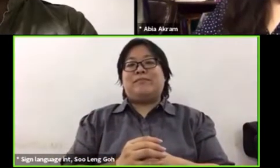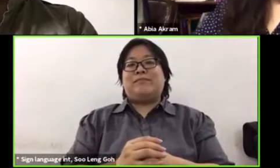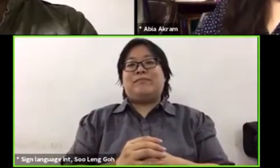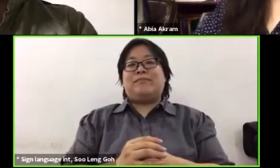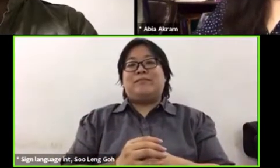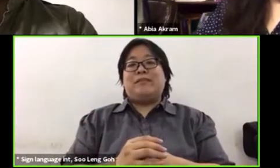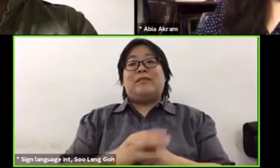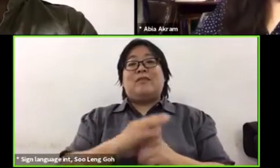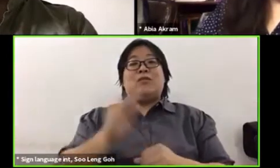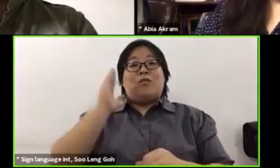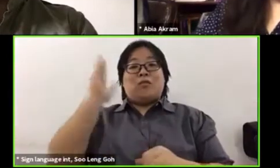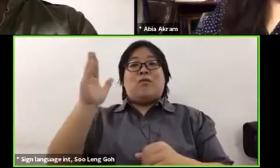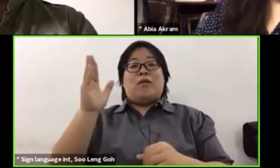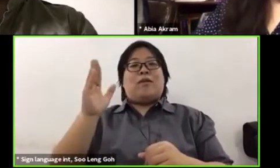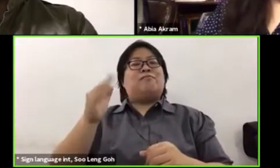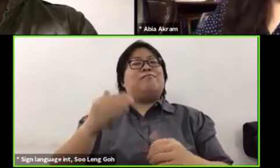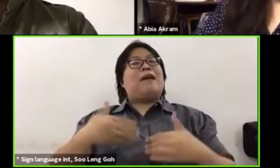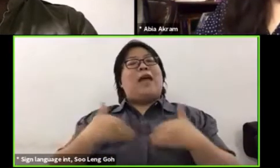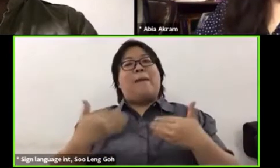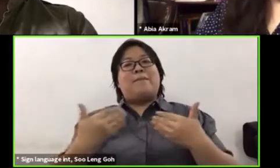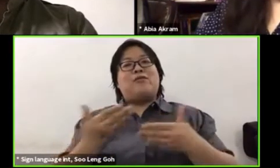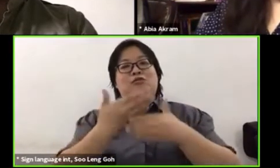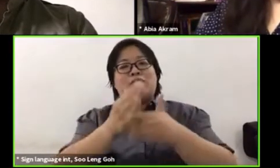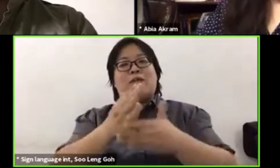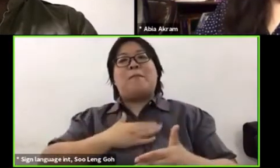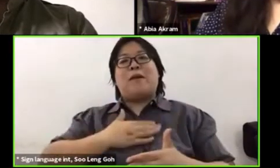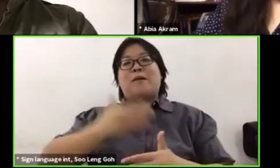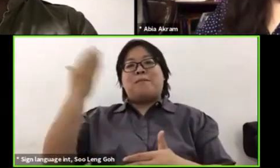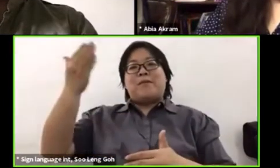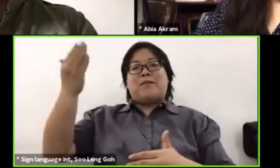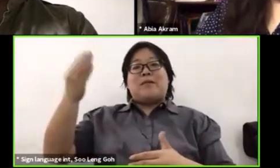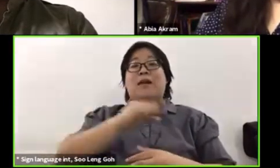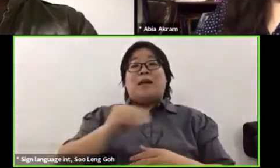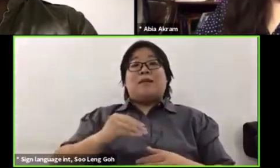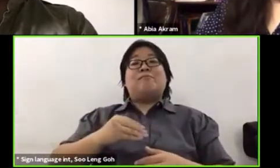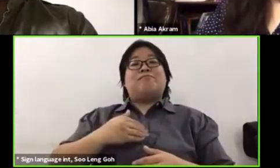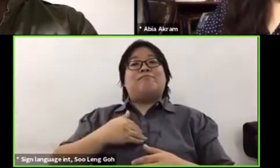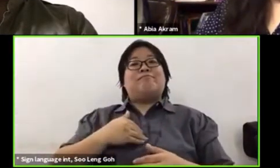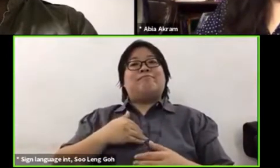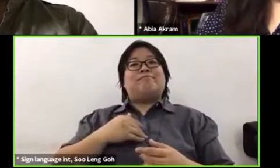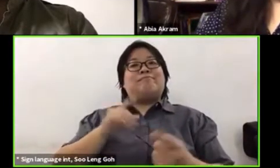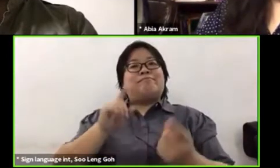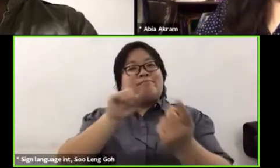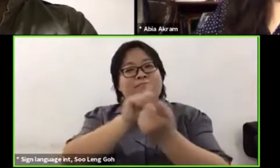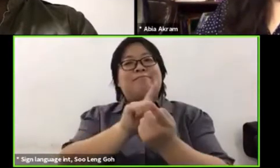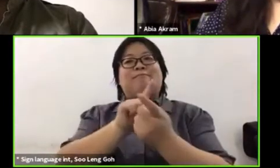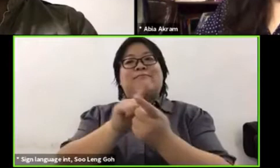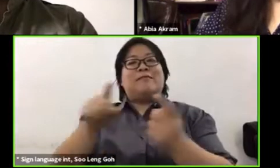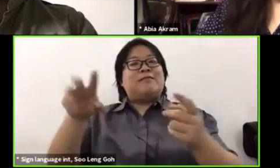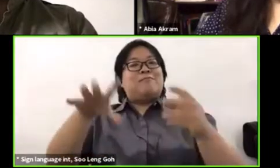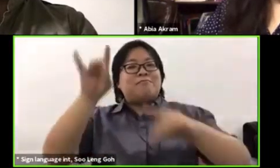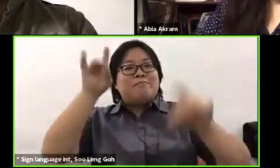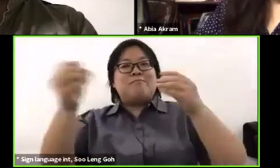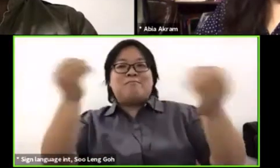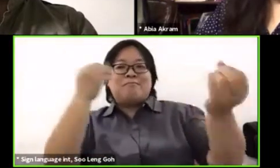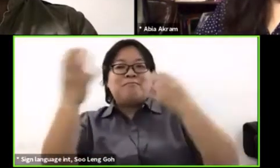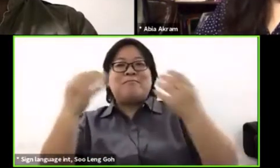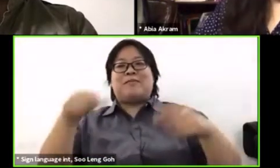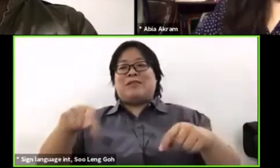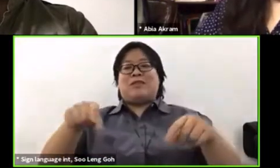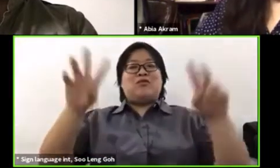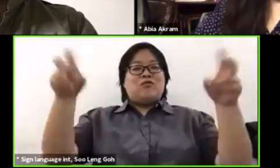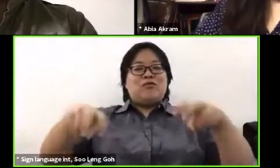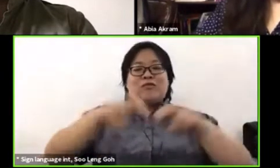and we'll graciously share my presentation. And please look forward to the findings of this research. And I do thank Women Enable